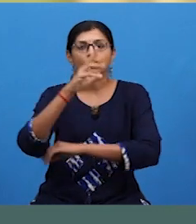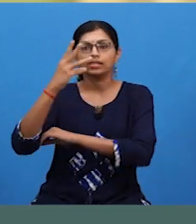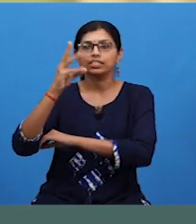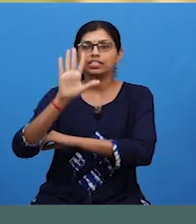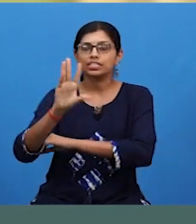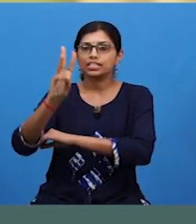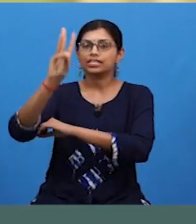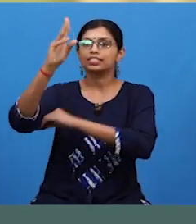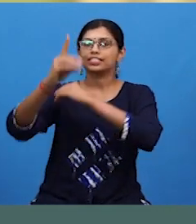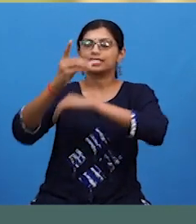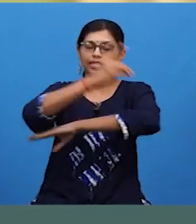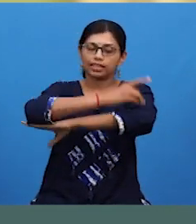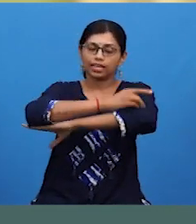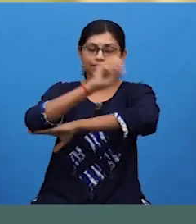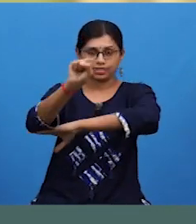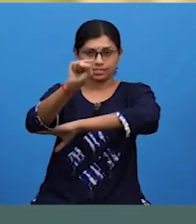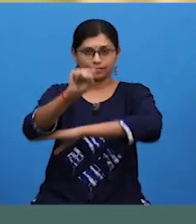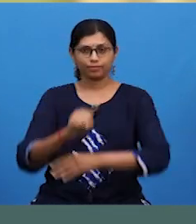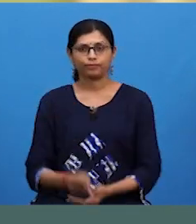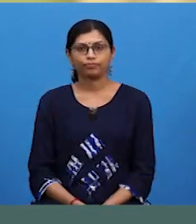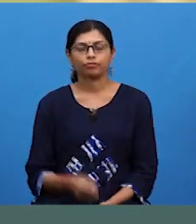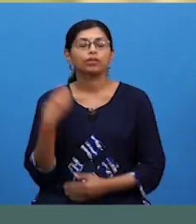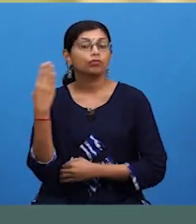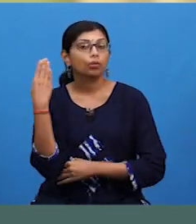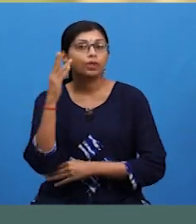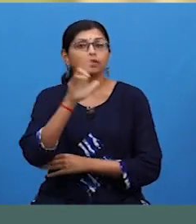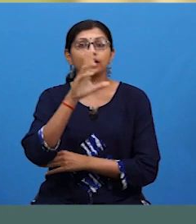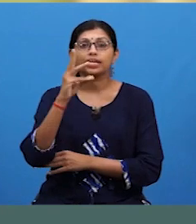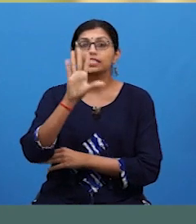366 days in a year instead of